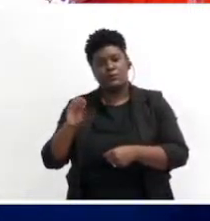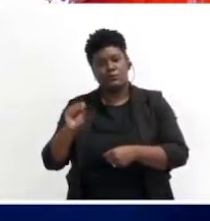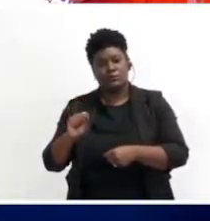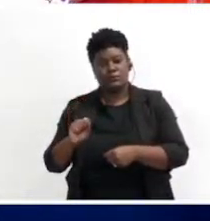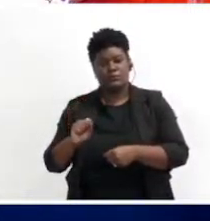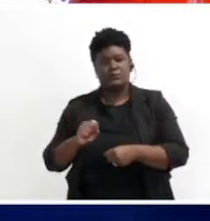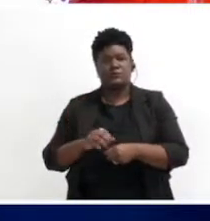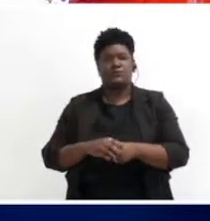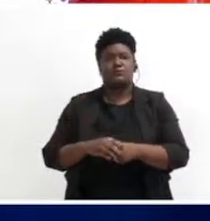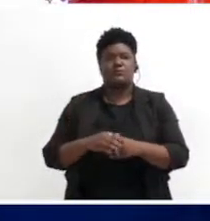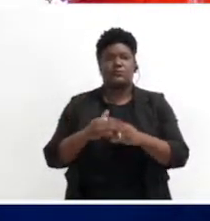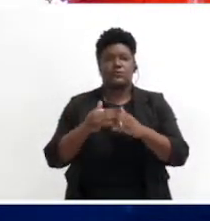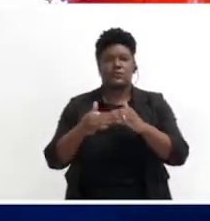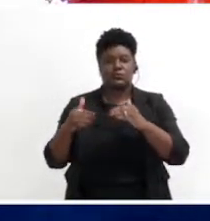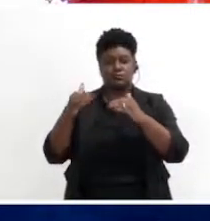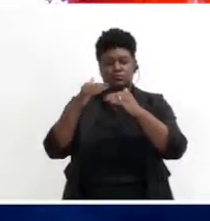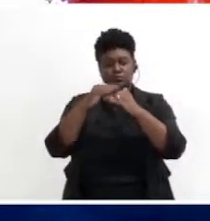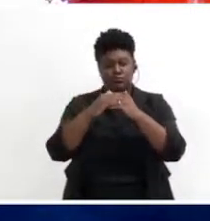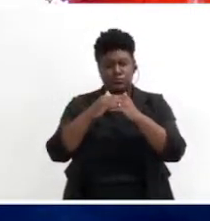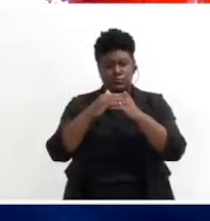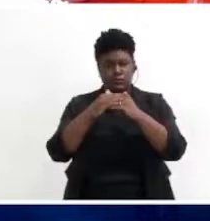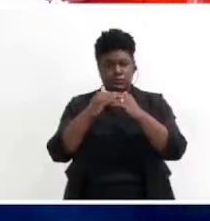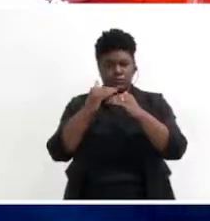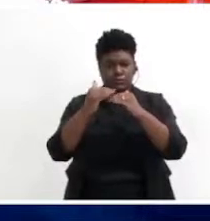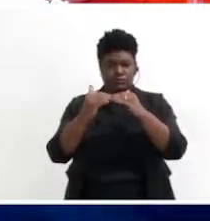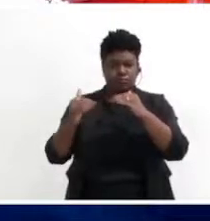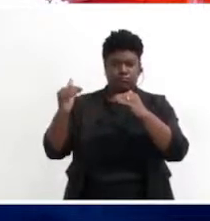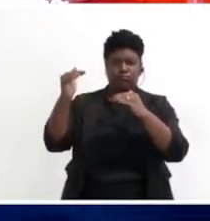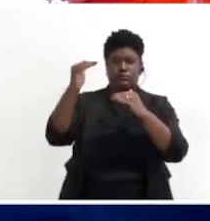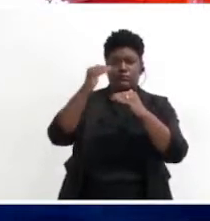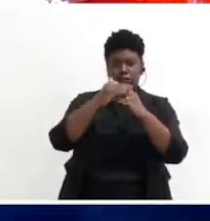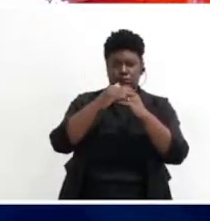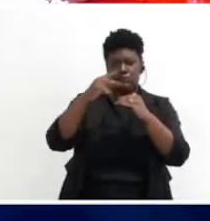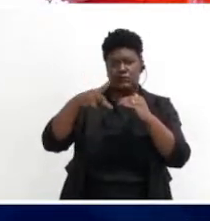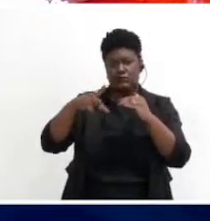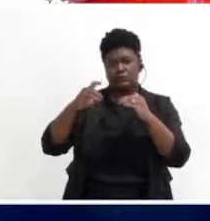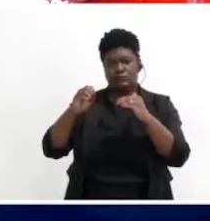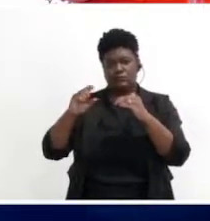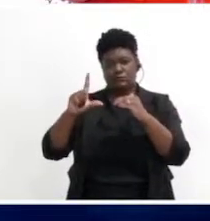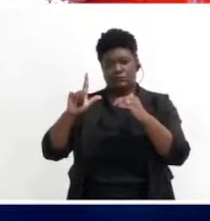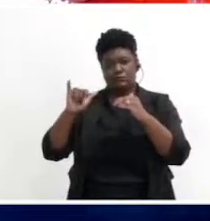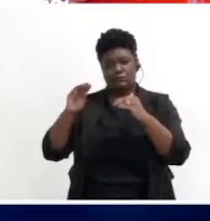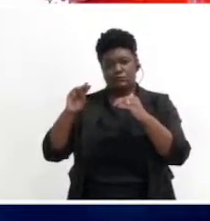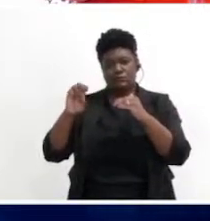polymer portion and using that as a bump for interconnection.